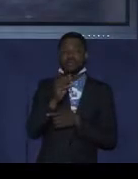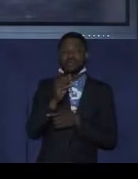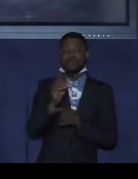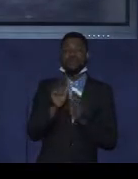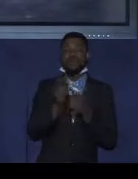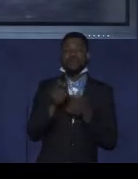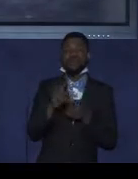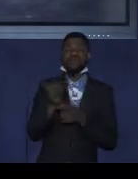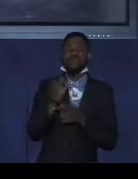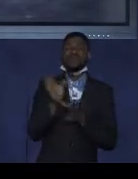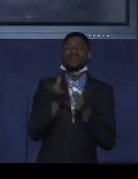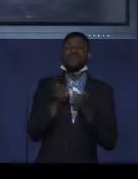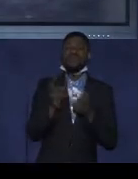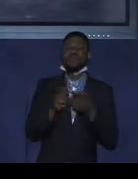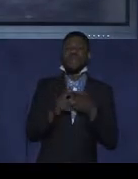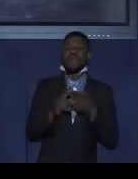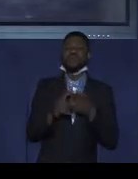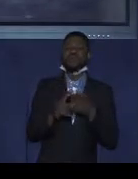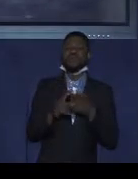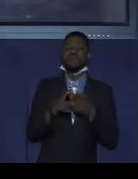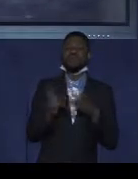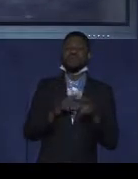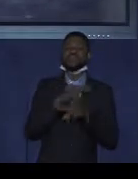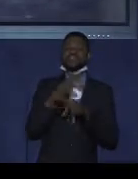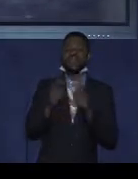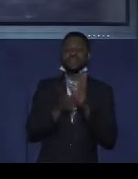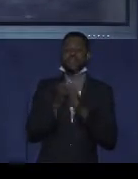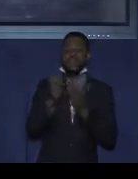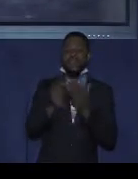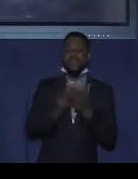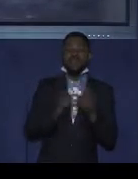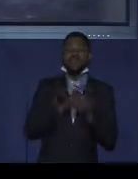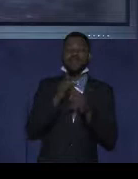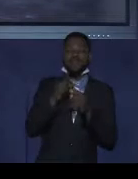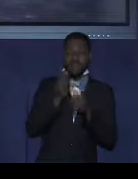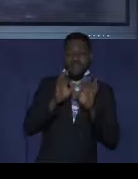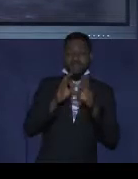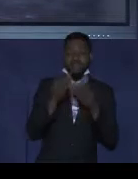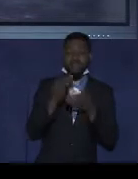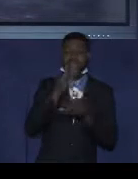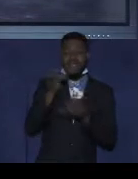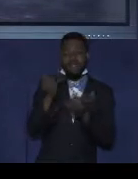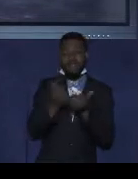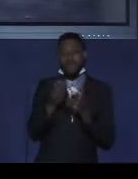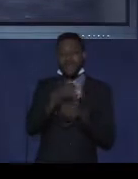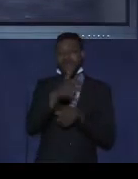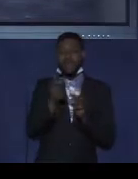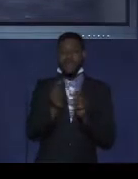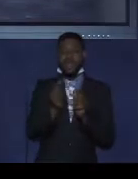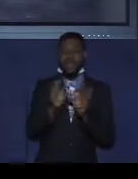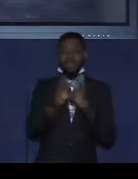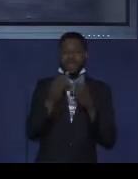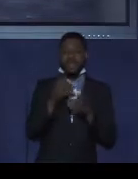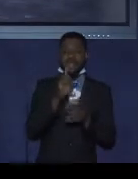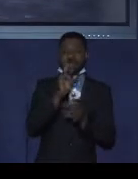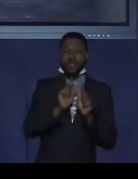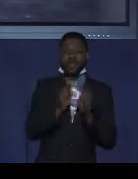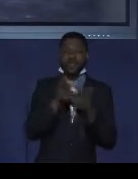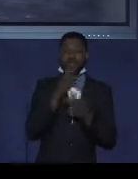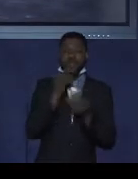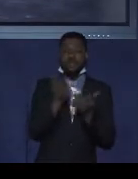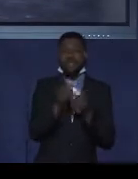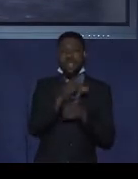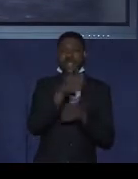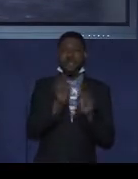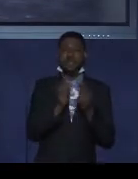have national development in the country? When a family is fighting the other family, a group is fighting the other group,